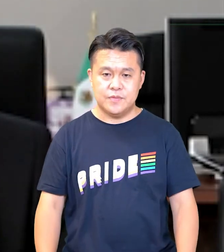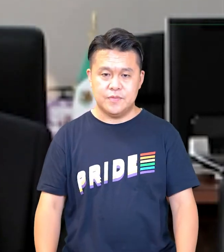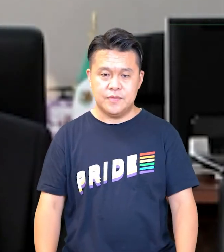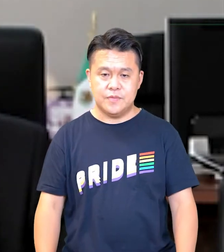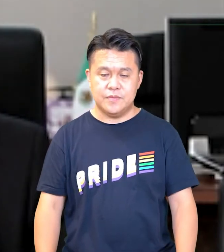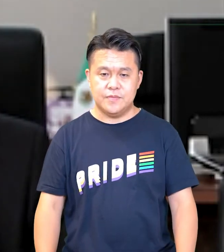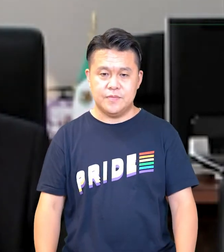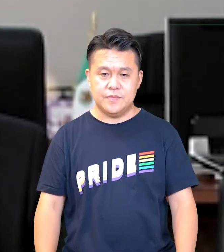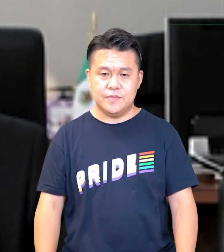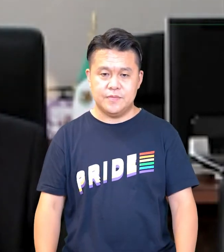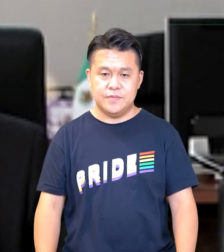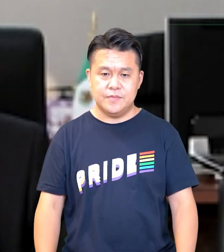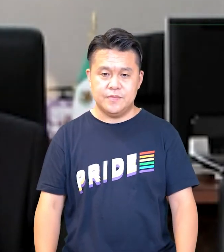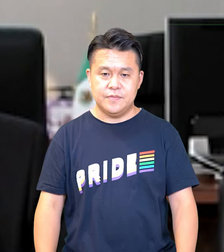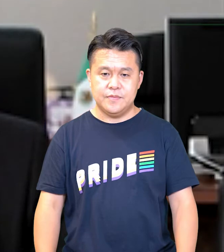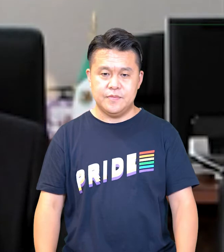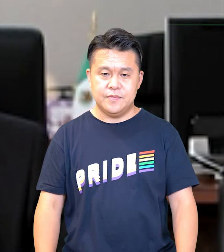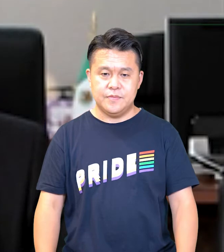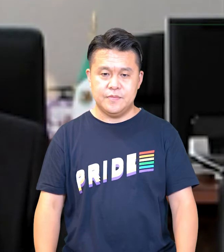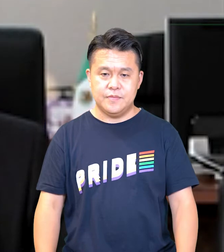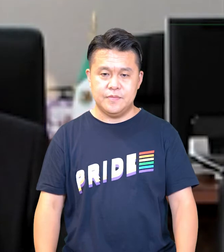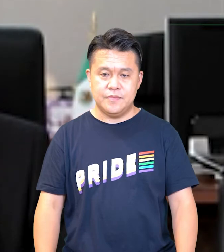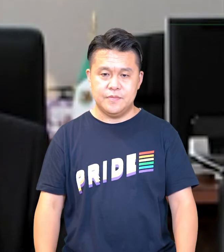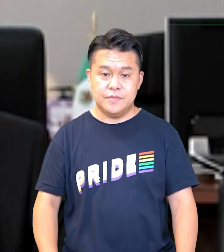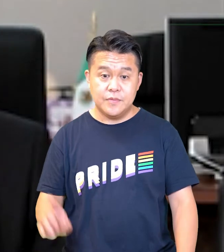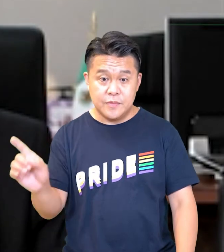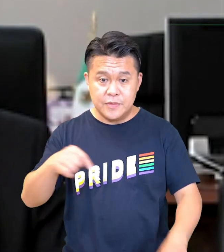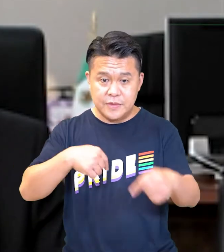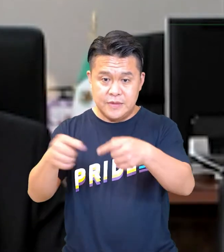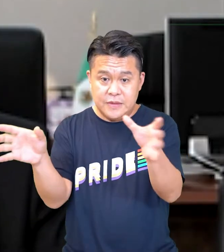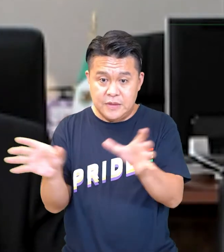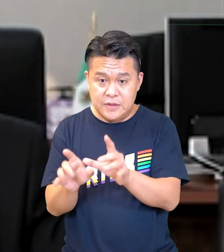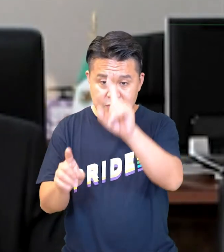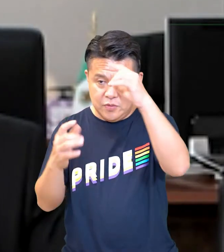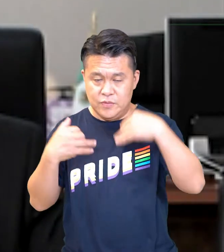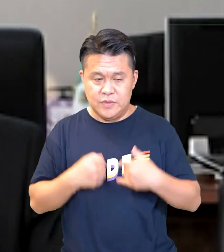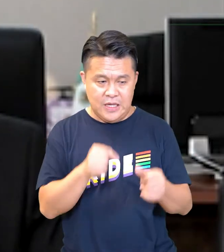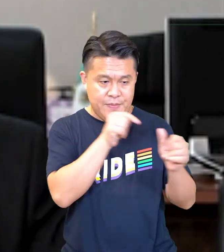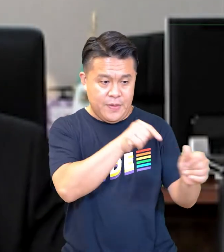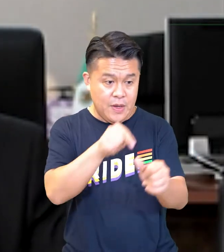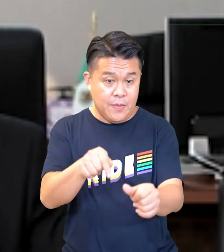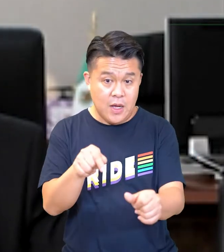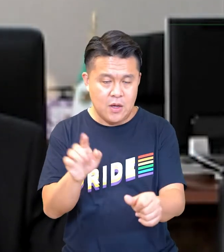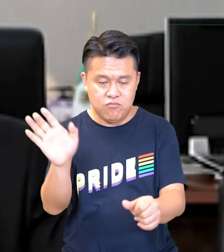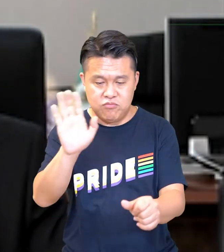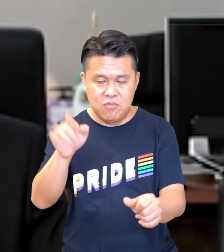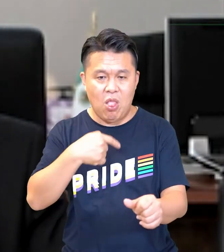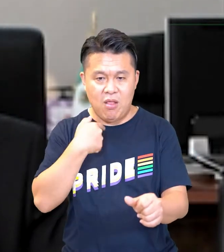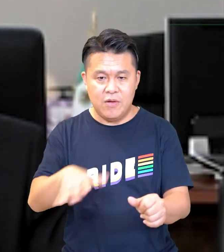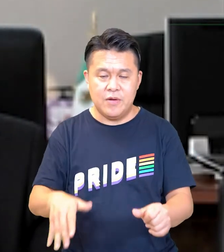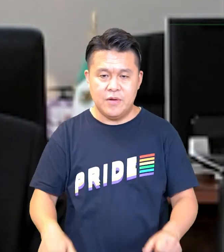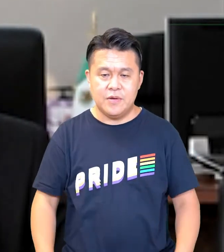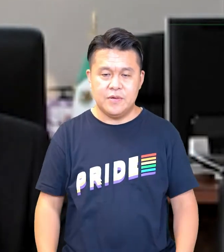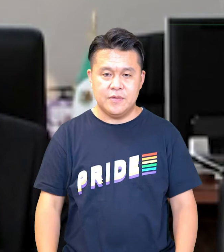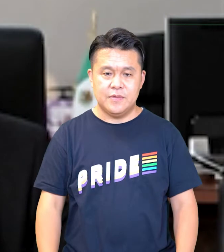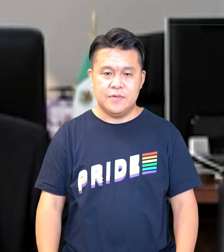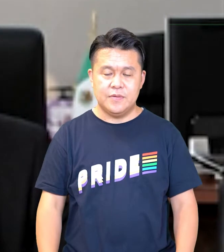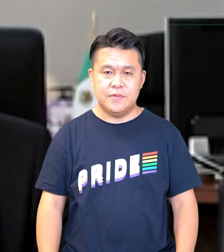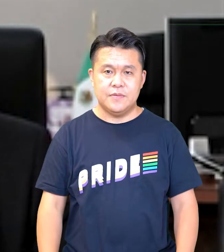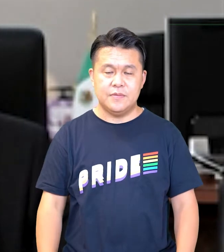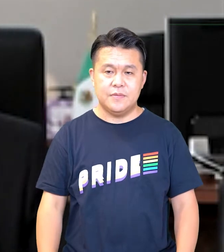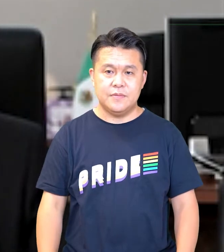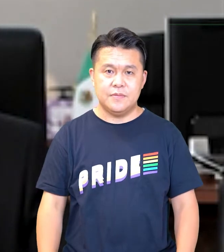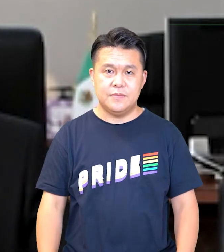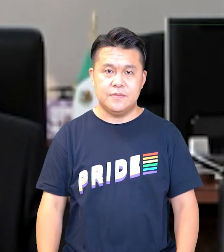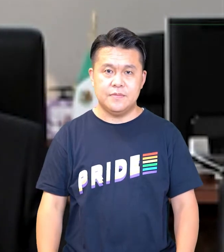the government. And it was not an imposition of guidelines either from a